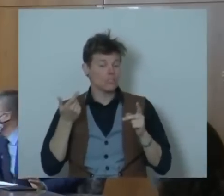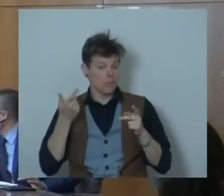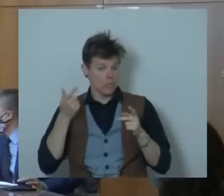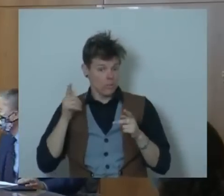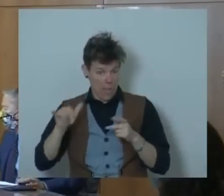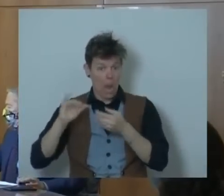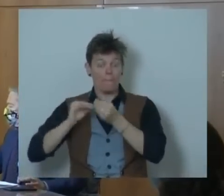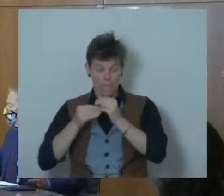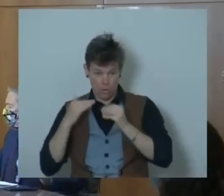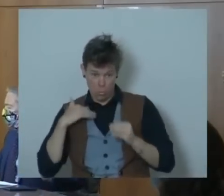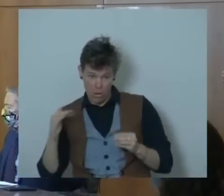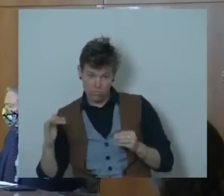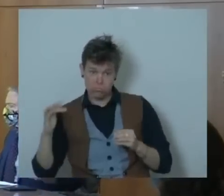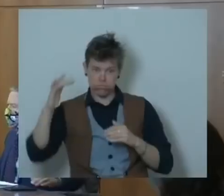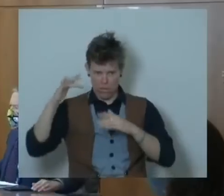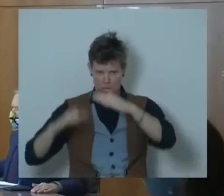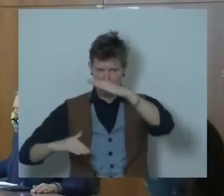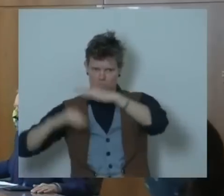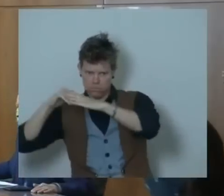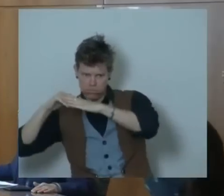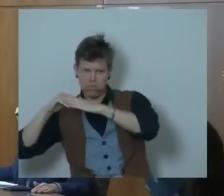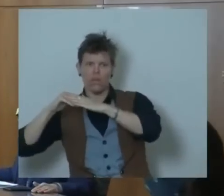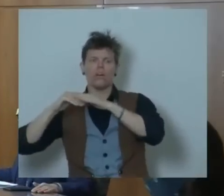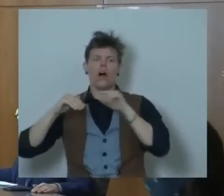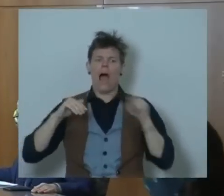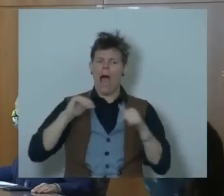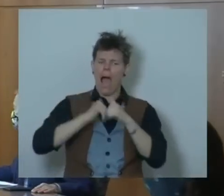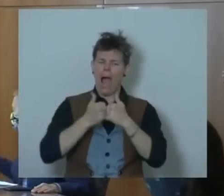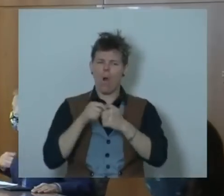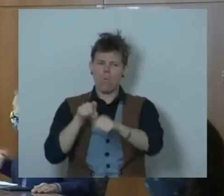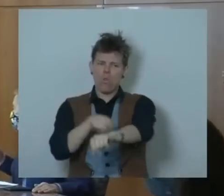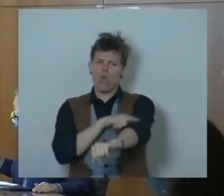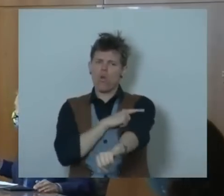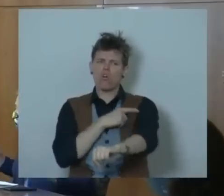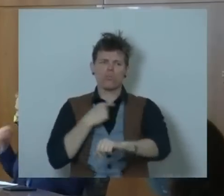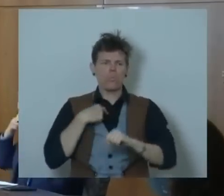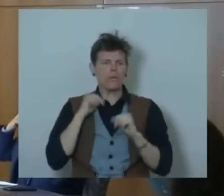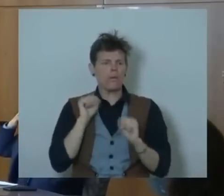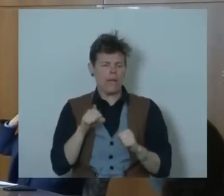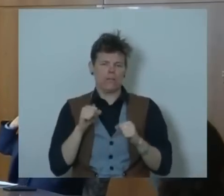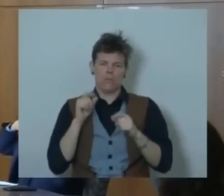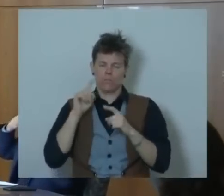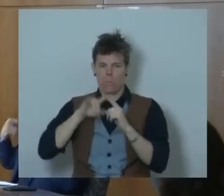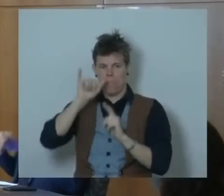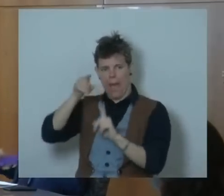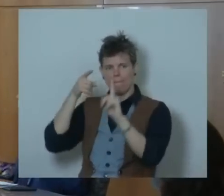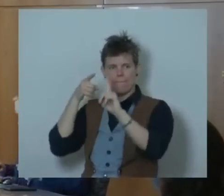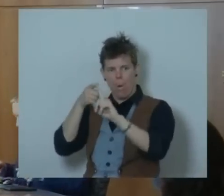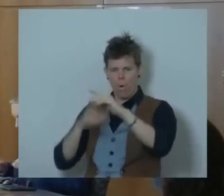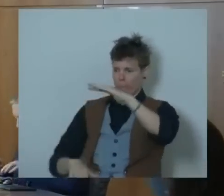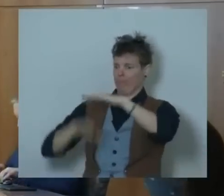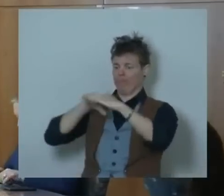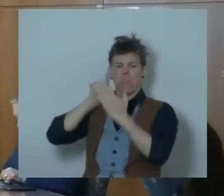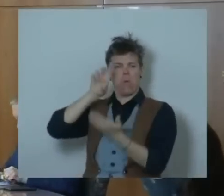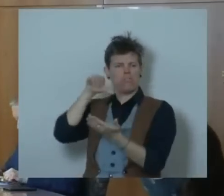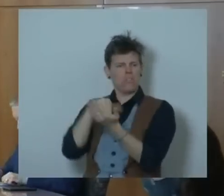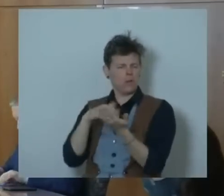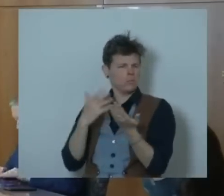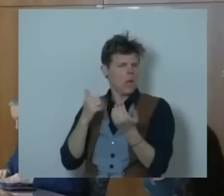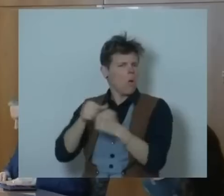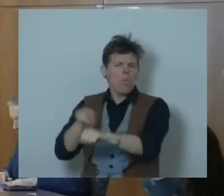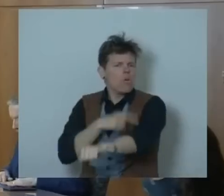and how long until you think we might get to that 100,000 level? And then secondarily, how often are the